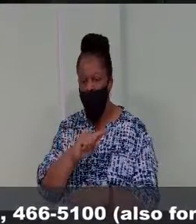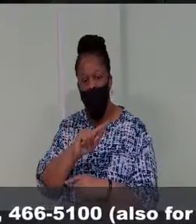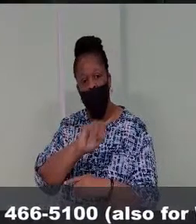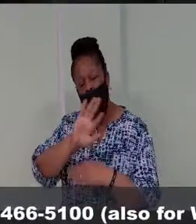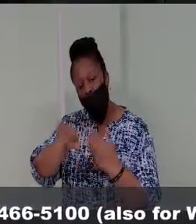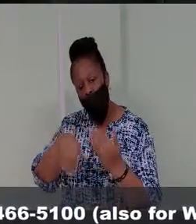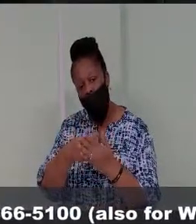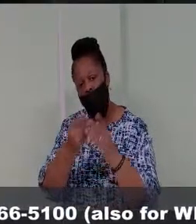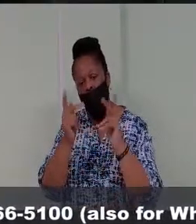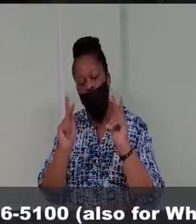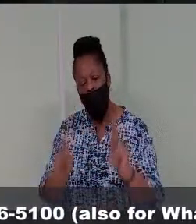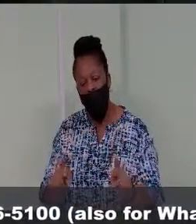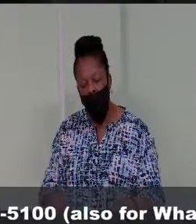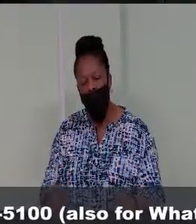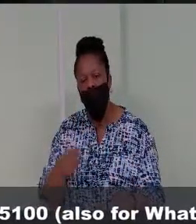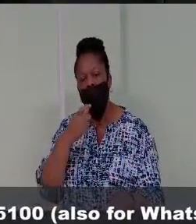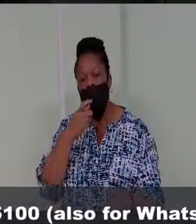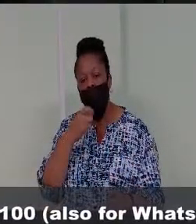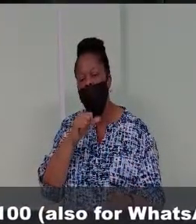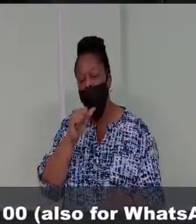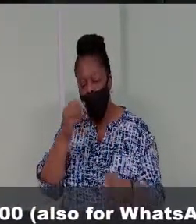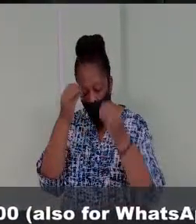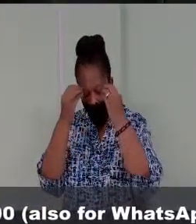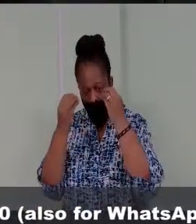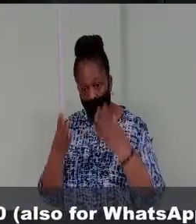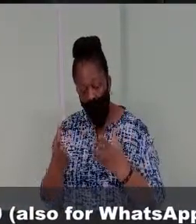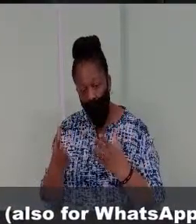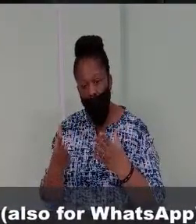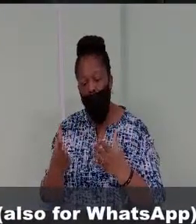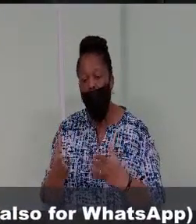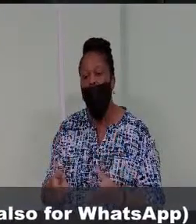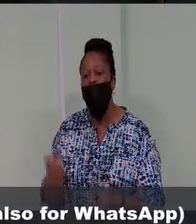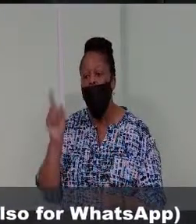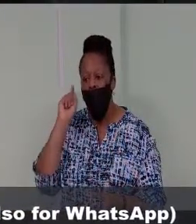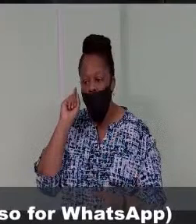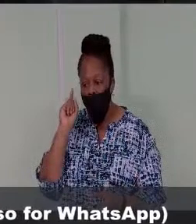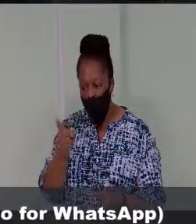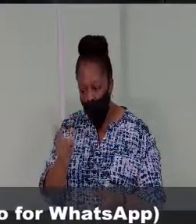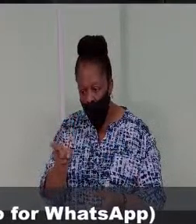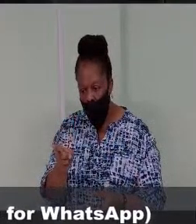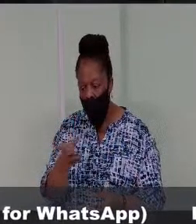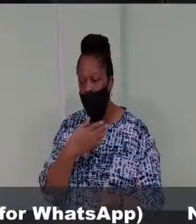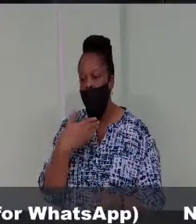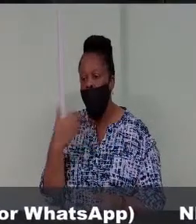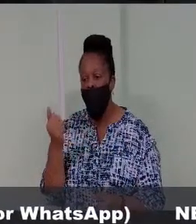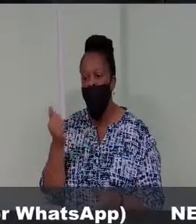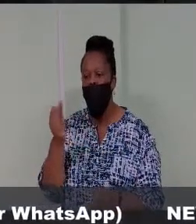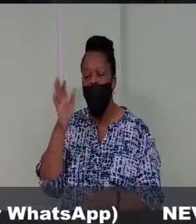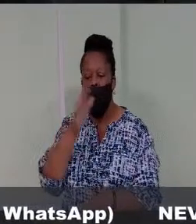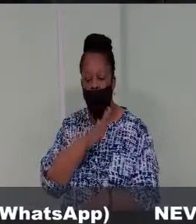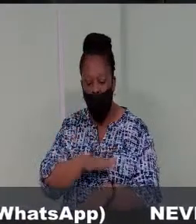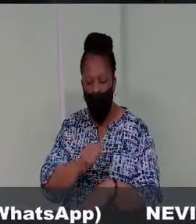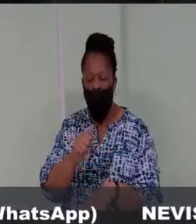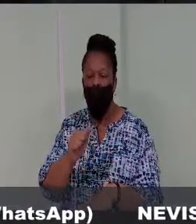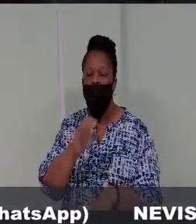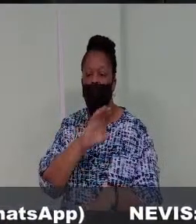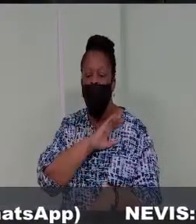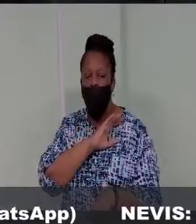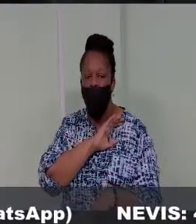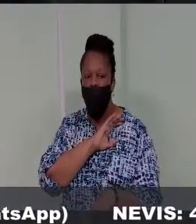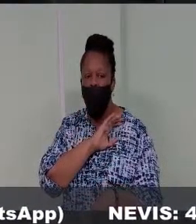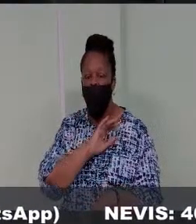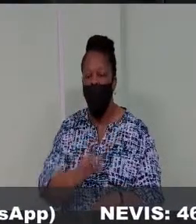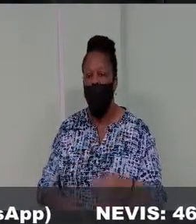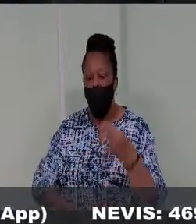with accordingly during these times. We need everybody on board. We need your support. And if you